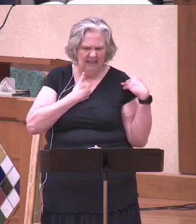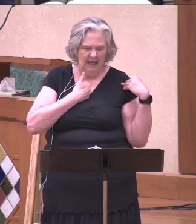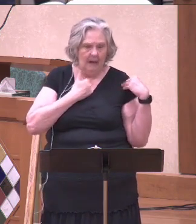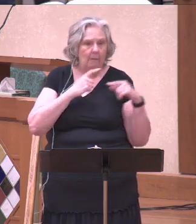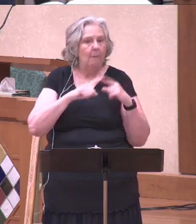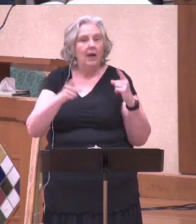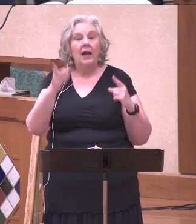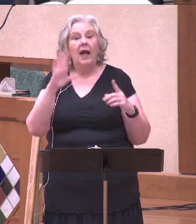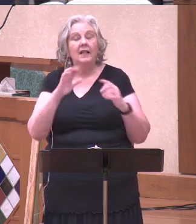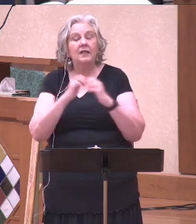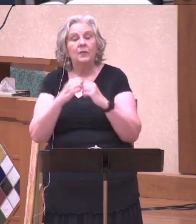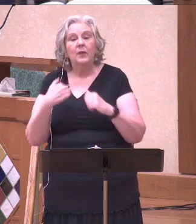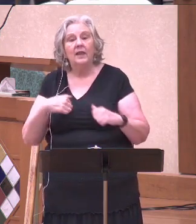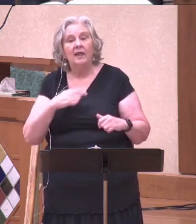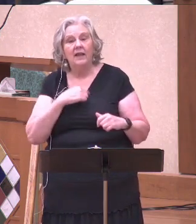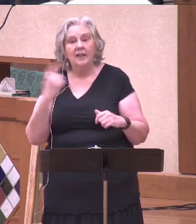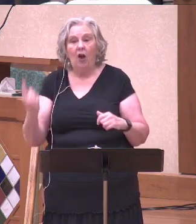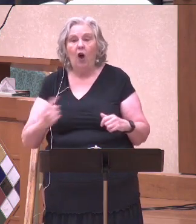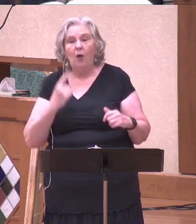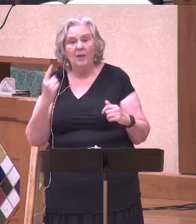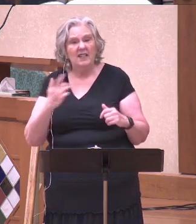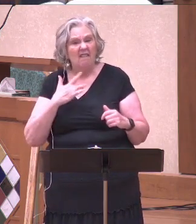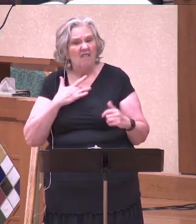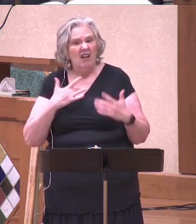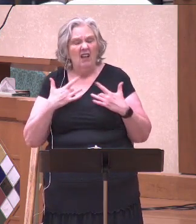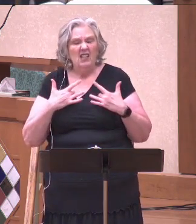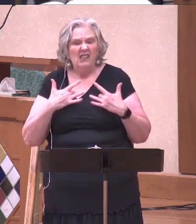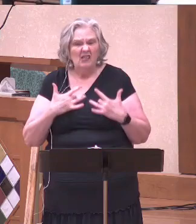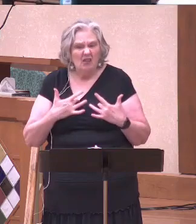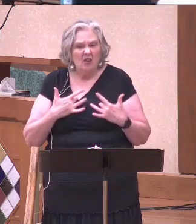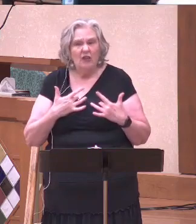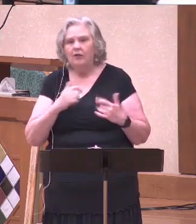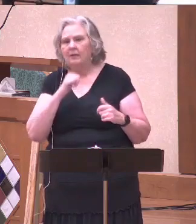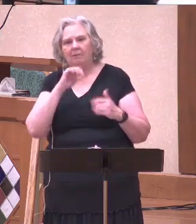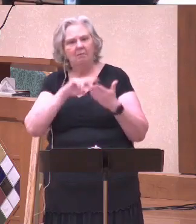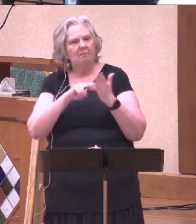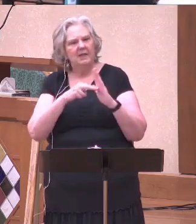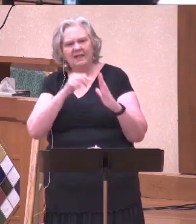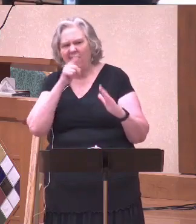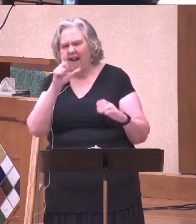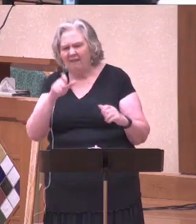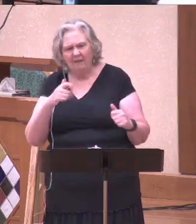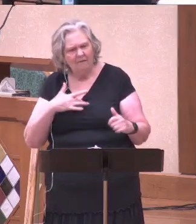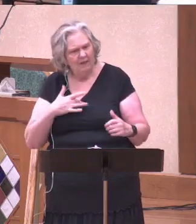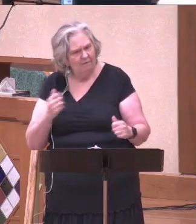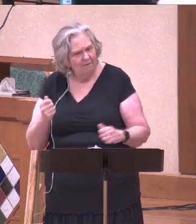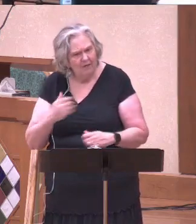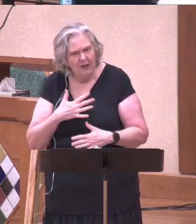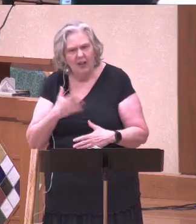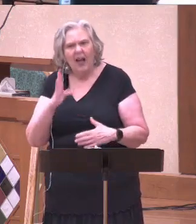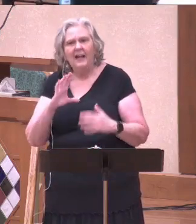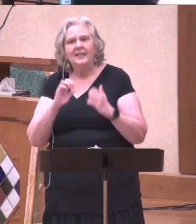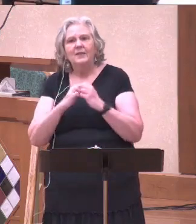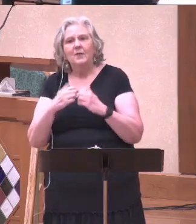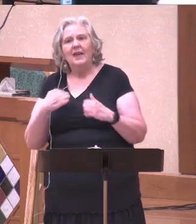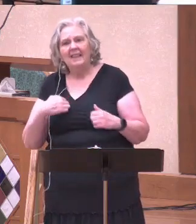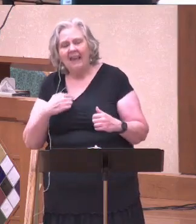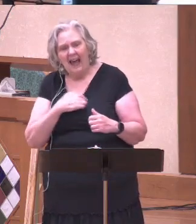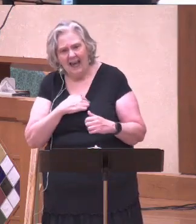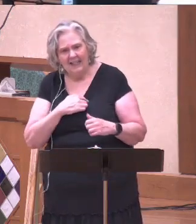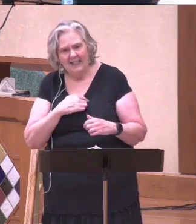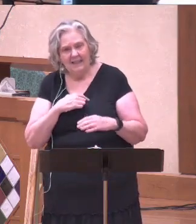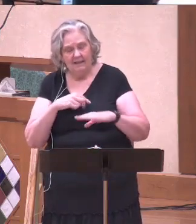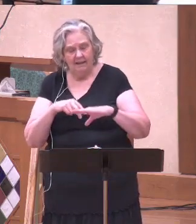us always, and that even when we feel discouraged, we do not have to fear, for we have God going with us in the hurdles